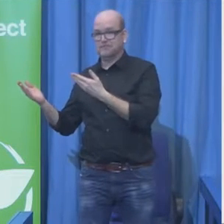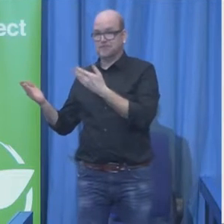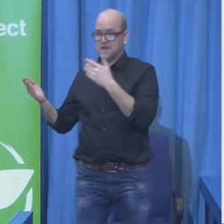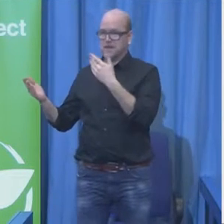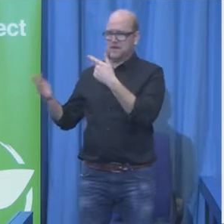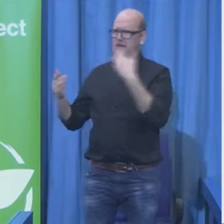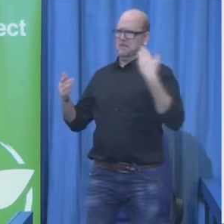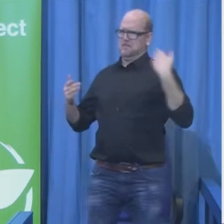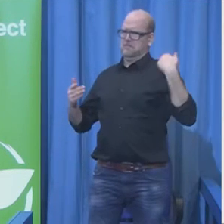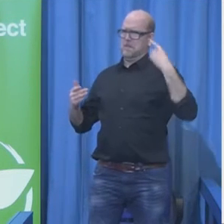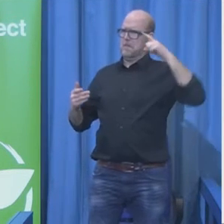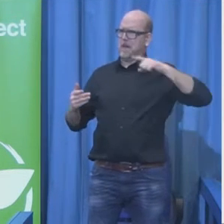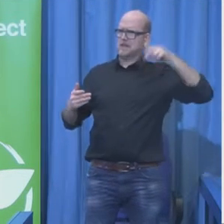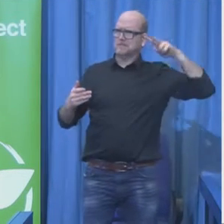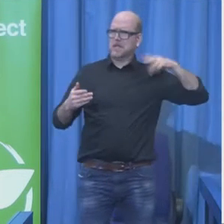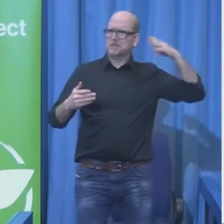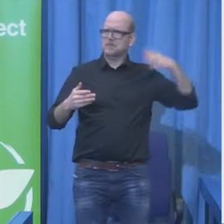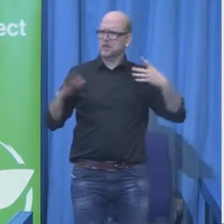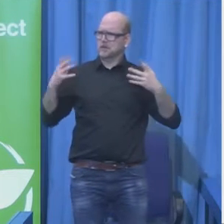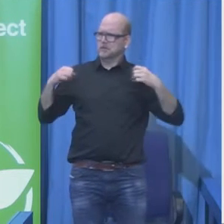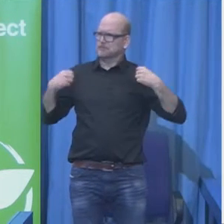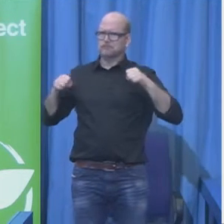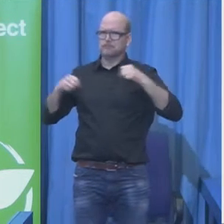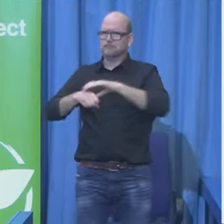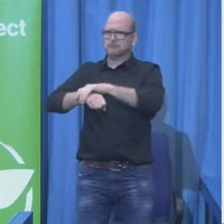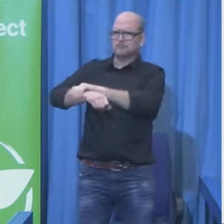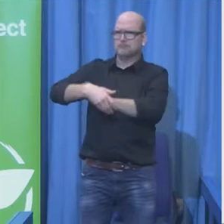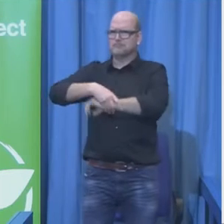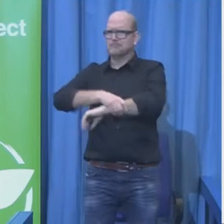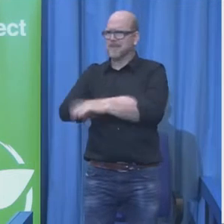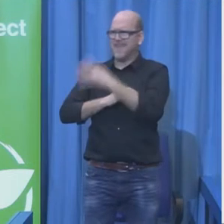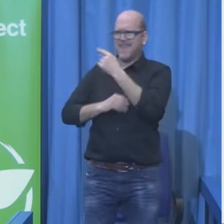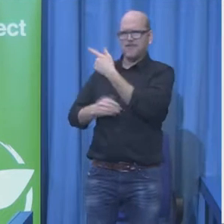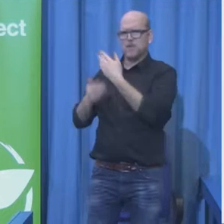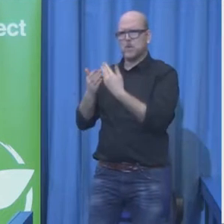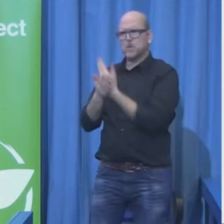because you've just launched a new strategy on the rights of persons with disabilities,